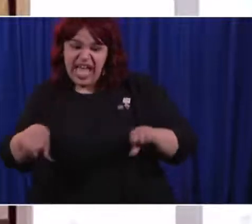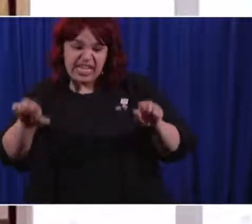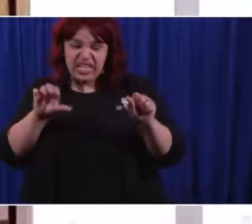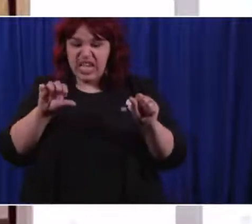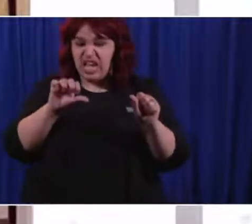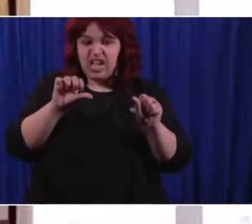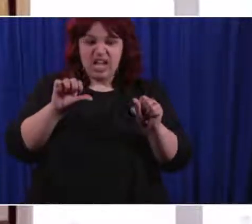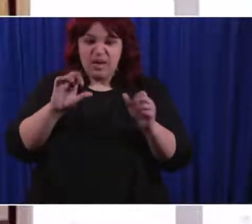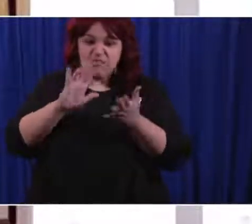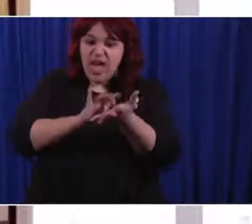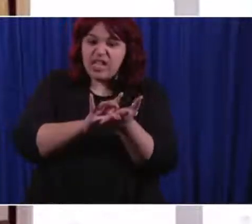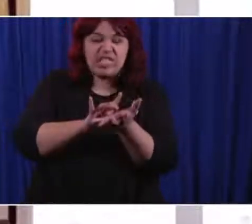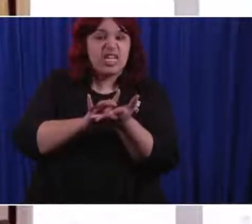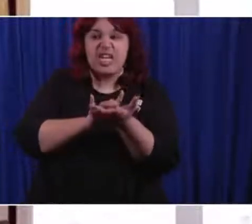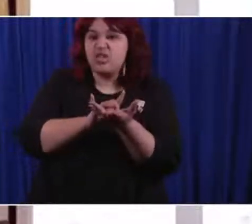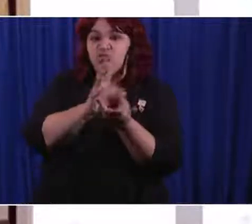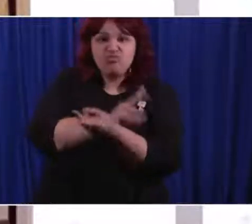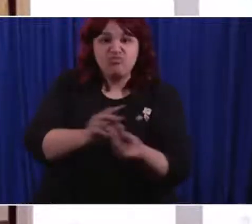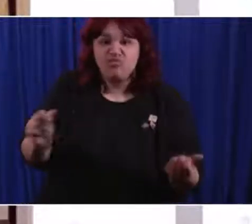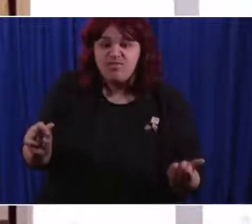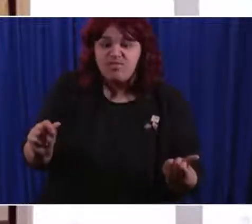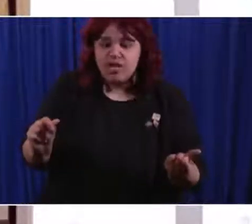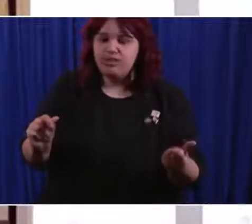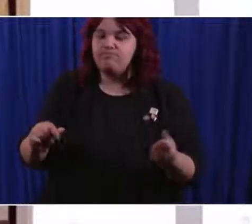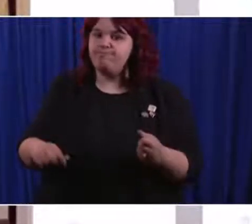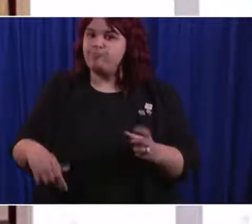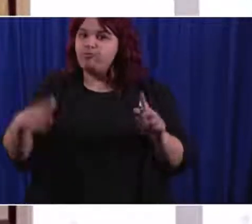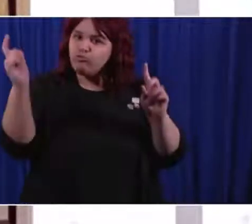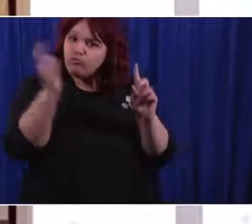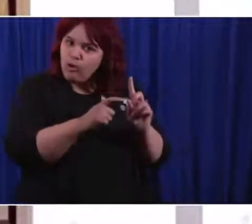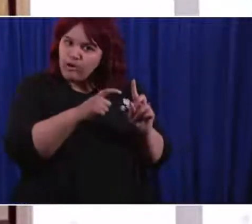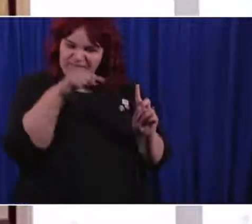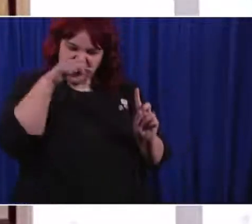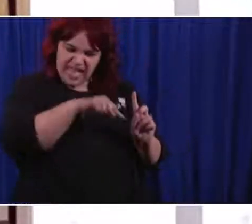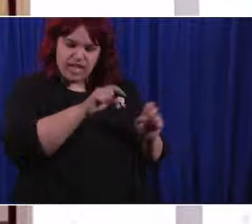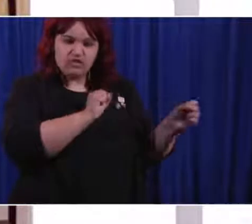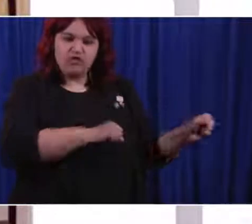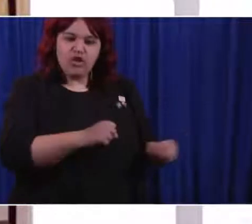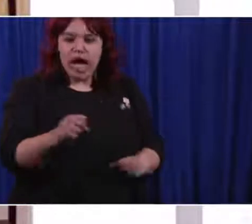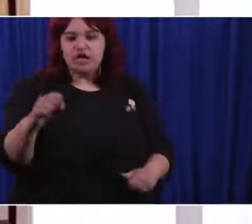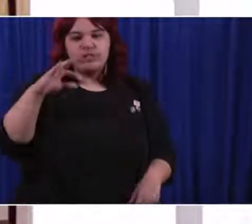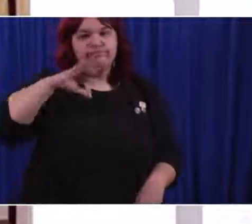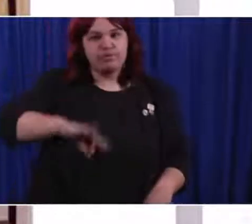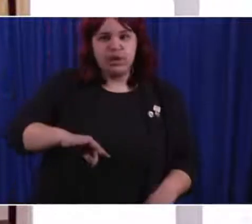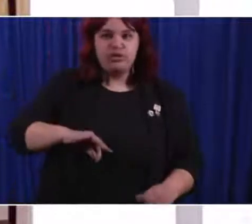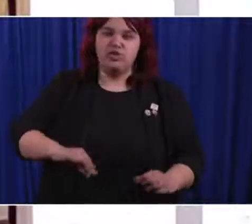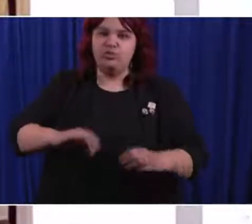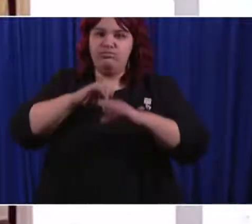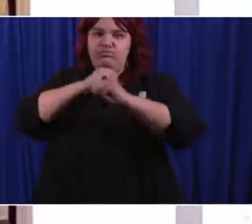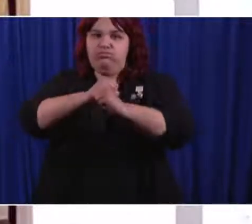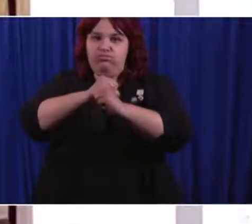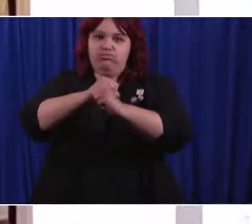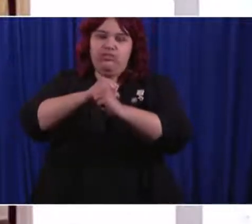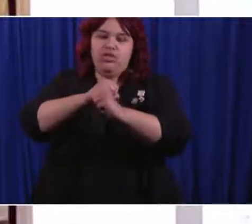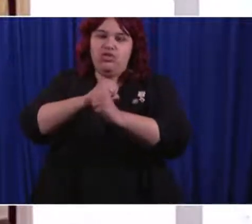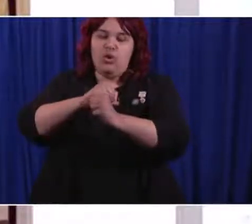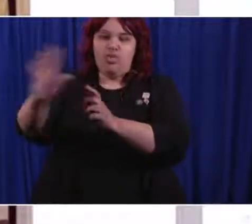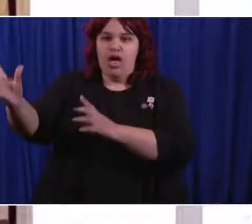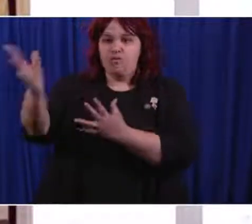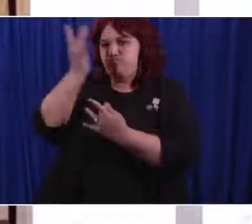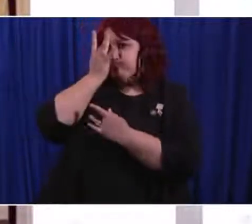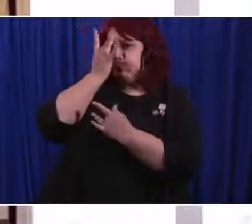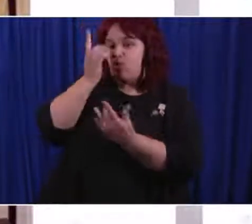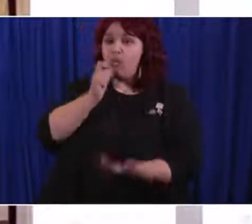simply aren't available. So why, given all we know about the very real threats of other diseases